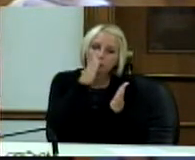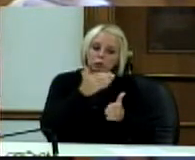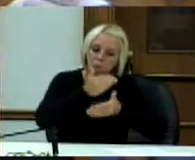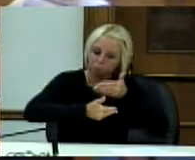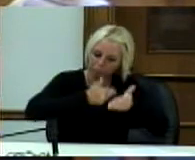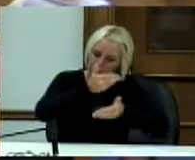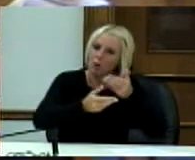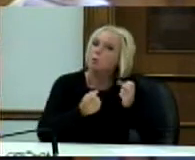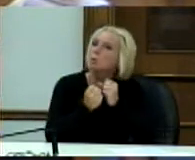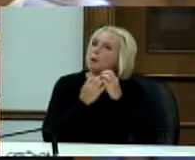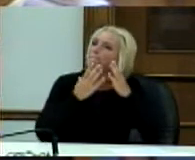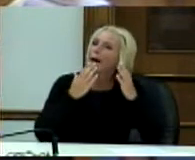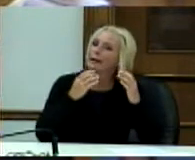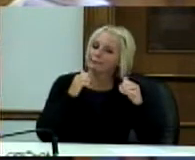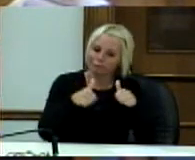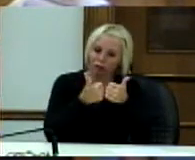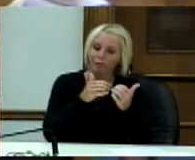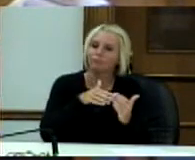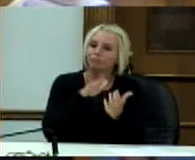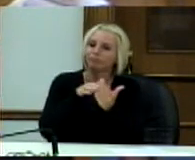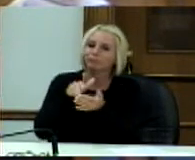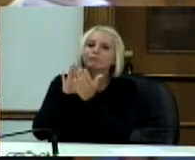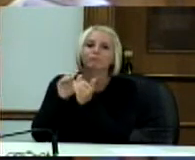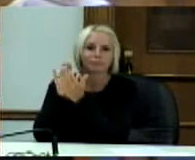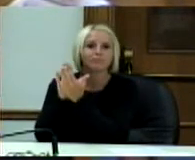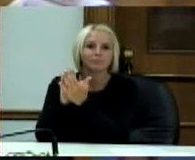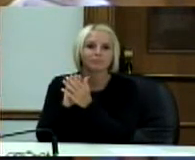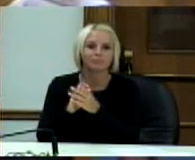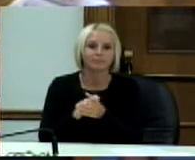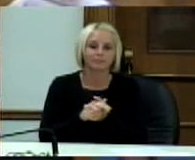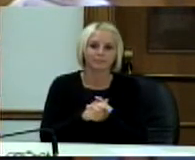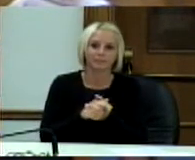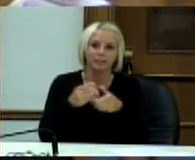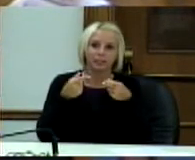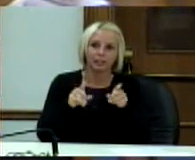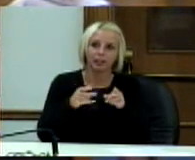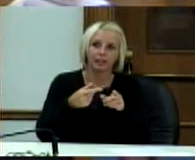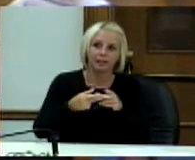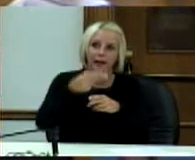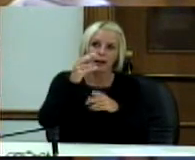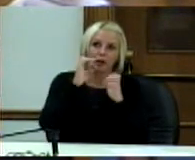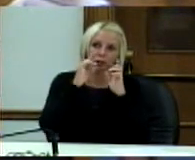way. There's lots of challenges at higher ed. The